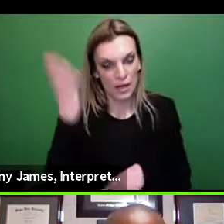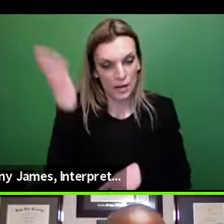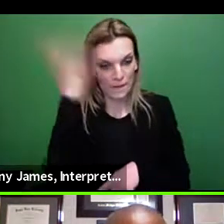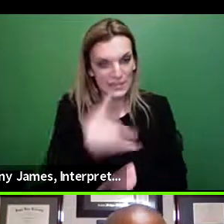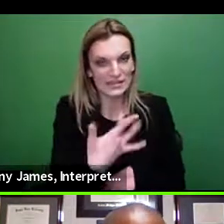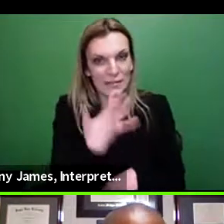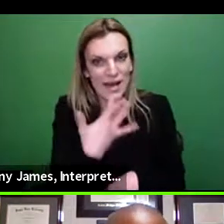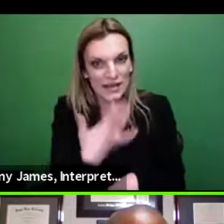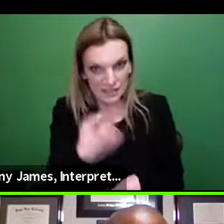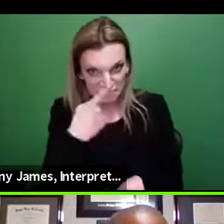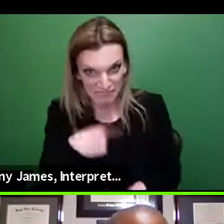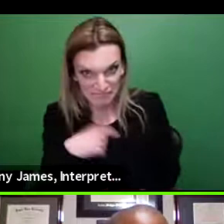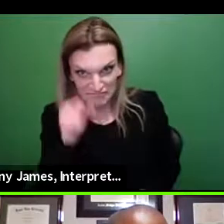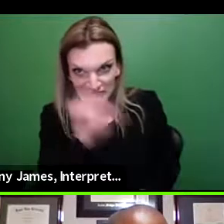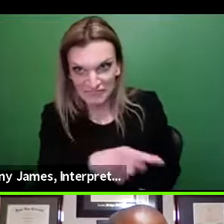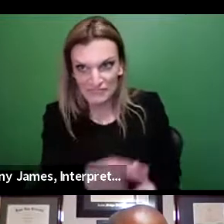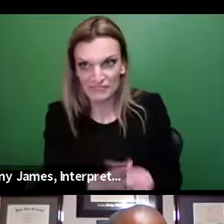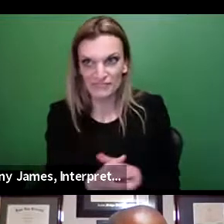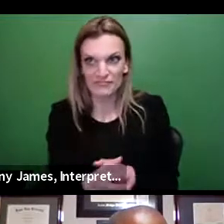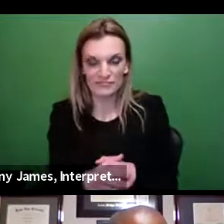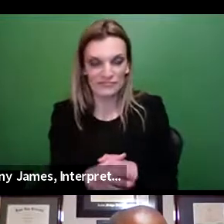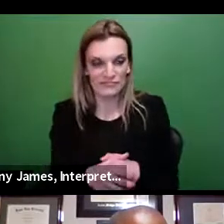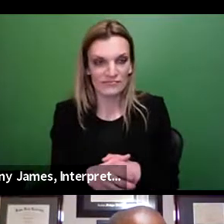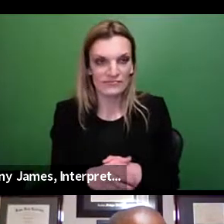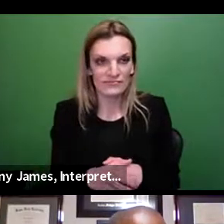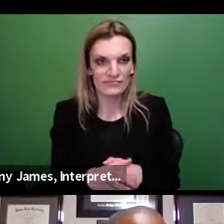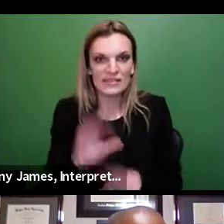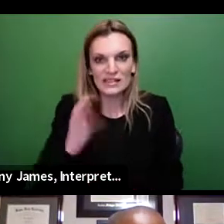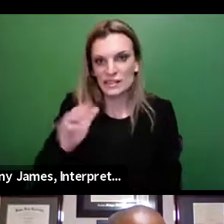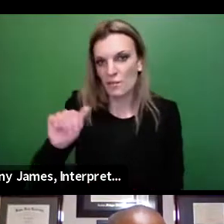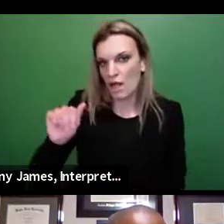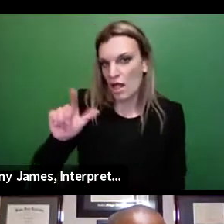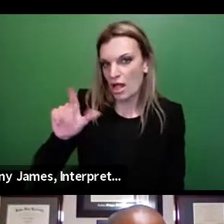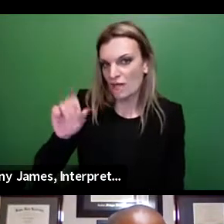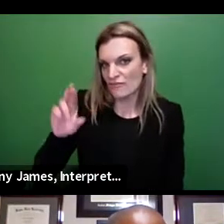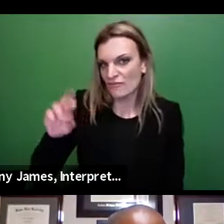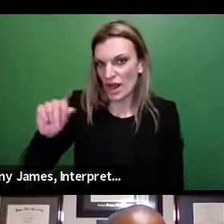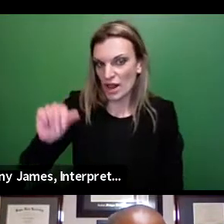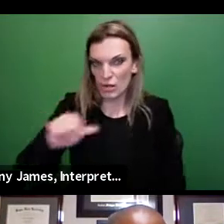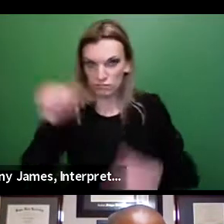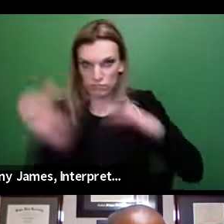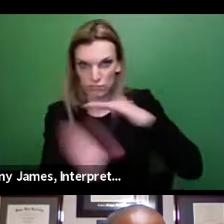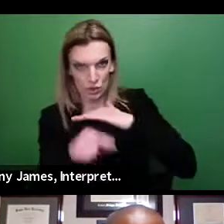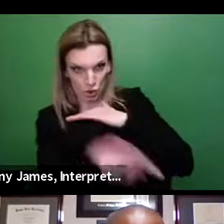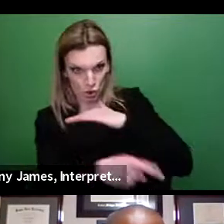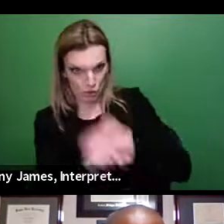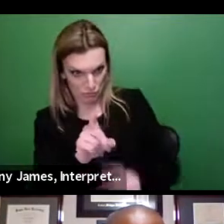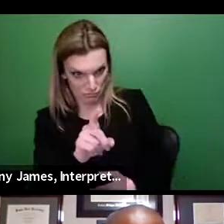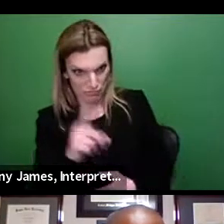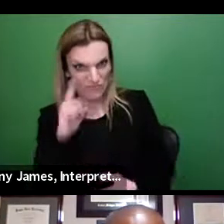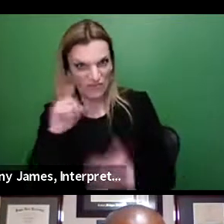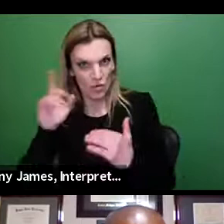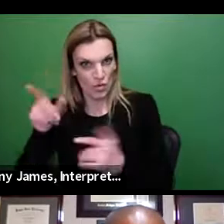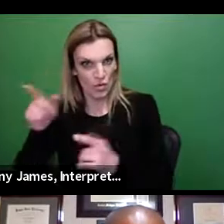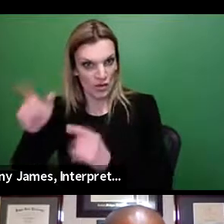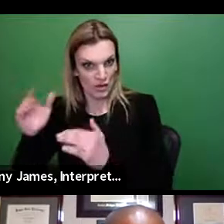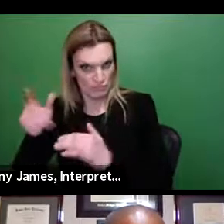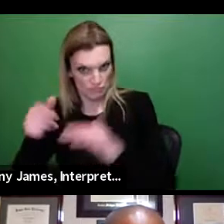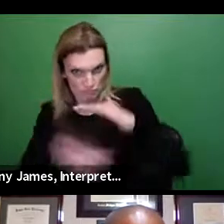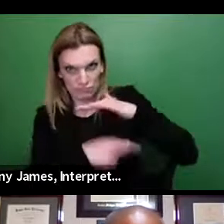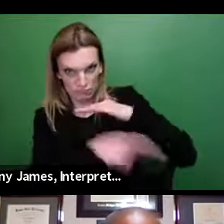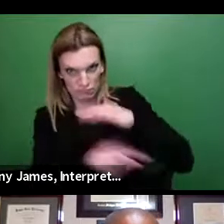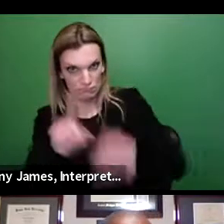sir. It looks like Alfredo Hernandez works under your authority as the executive director. And